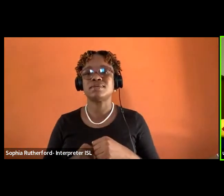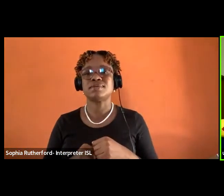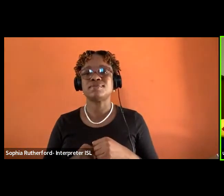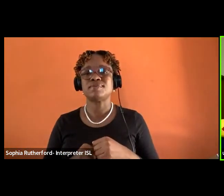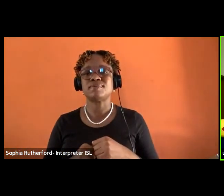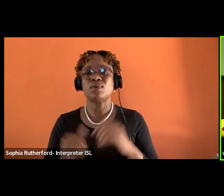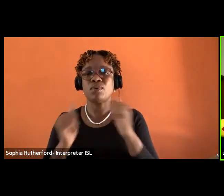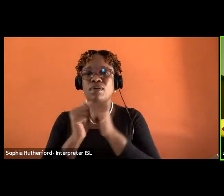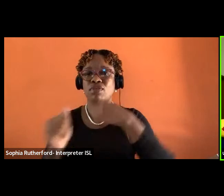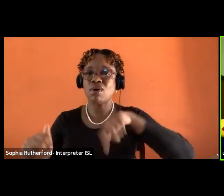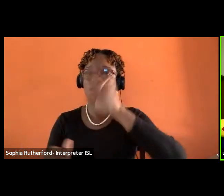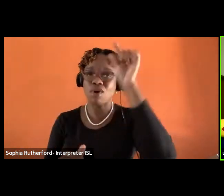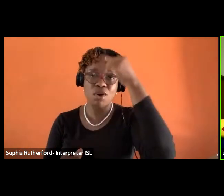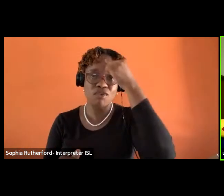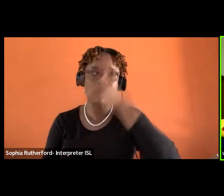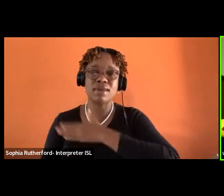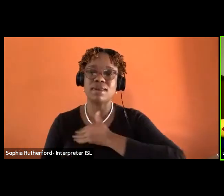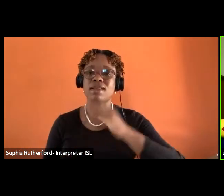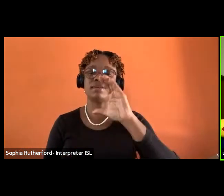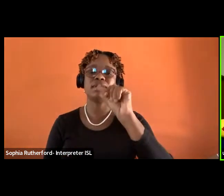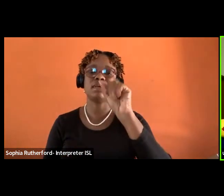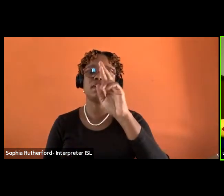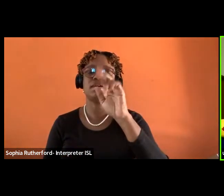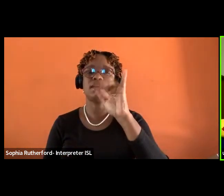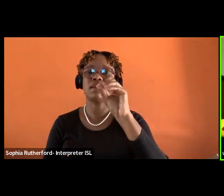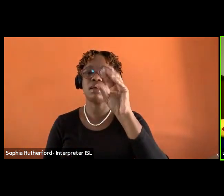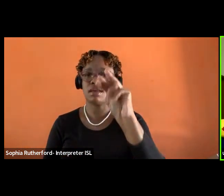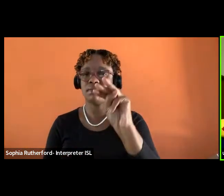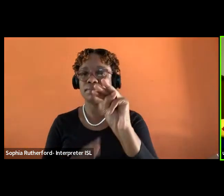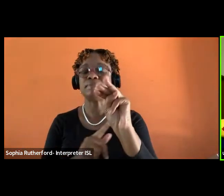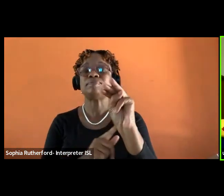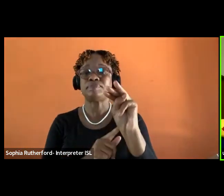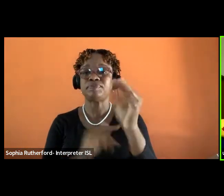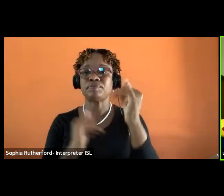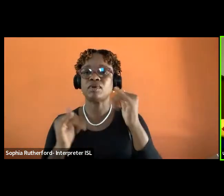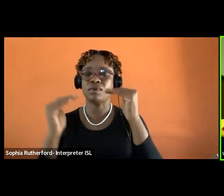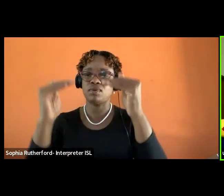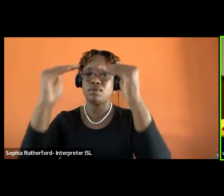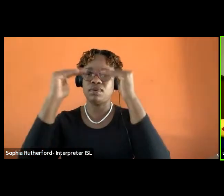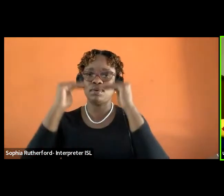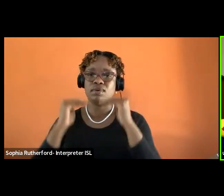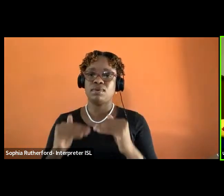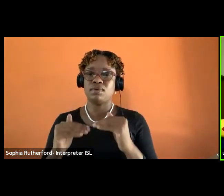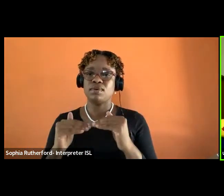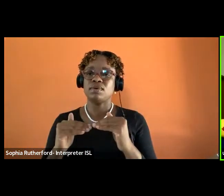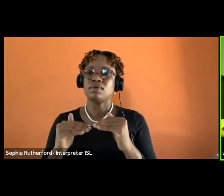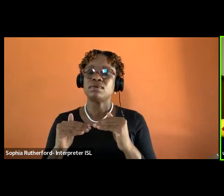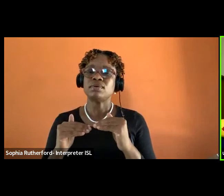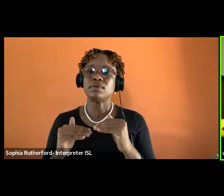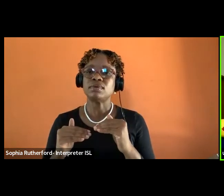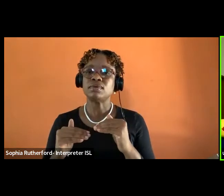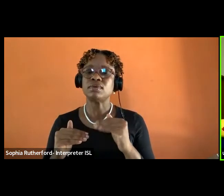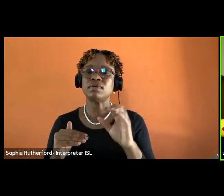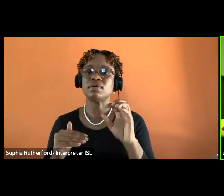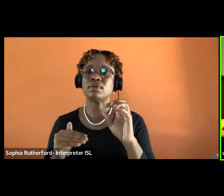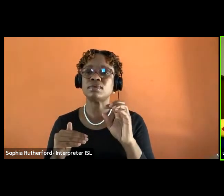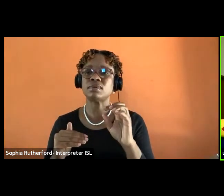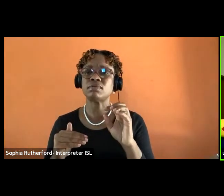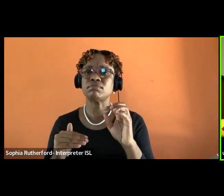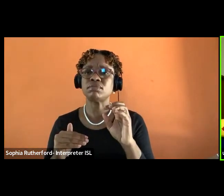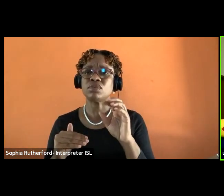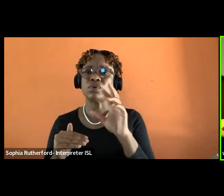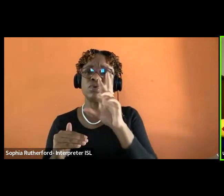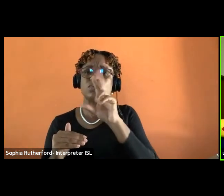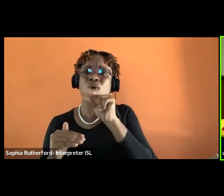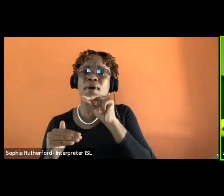much. Now we move to the next session. No, man, question and